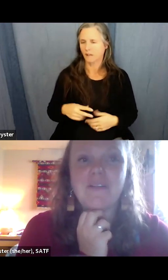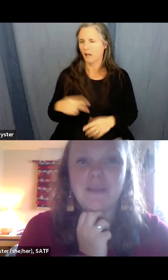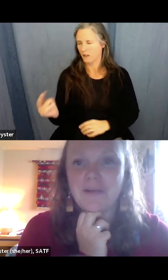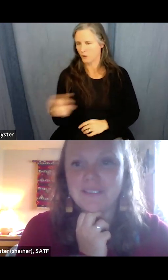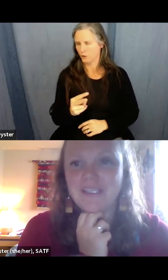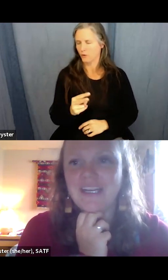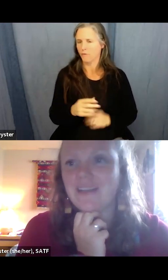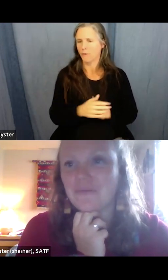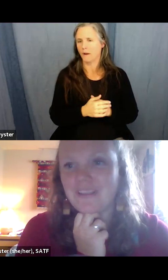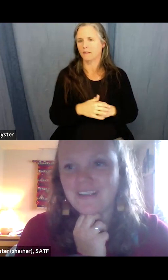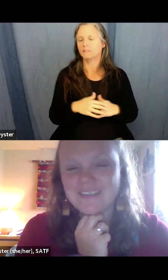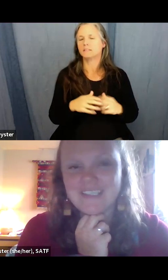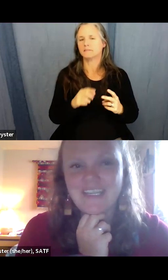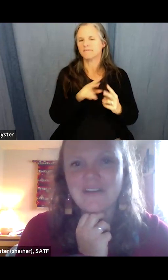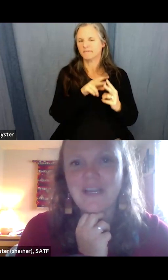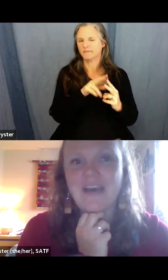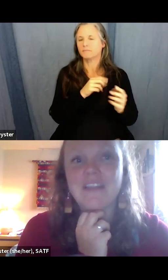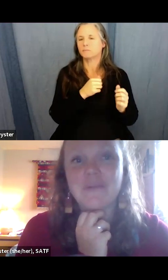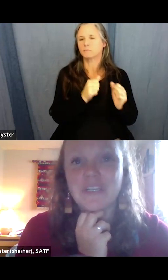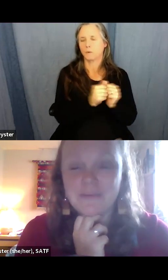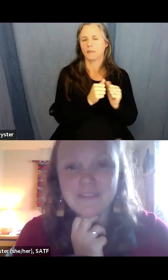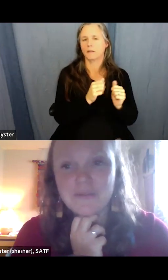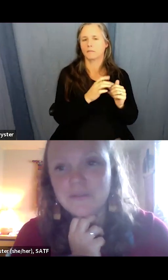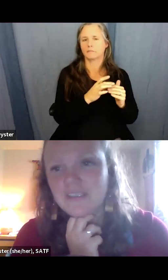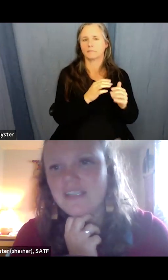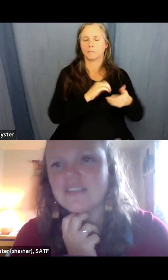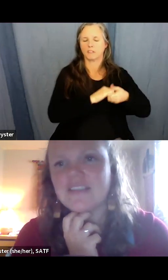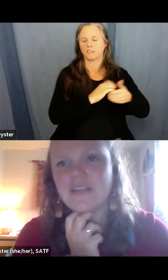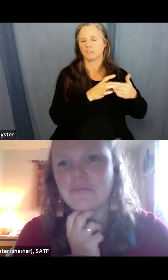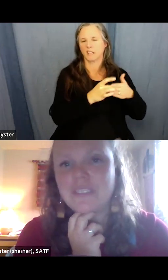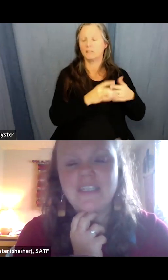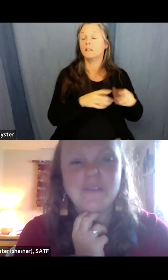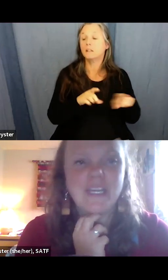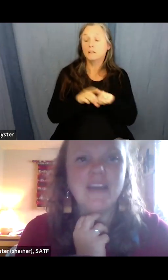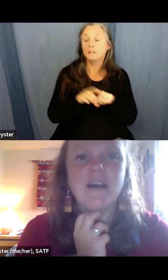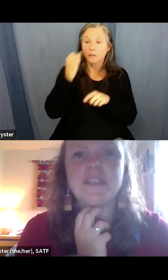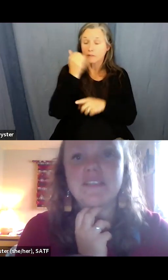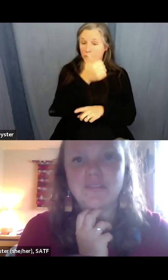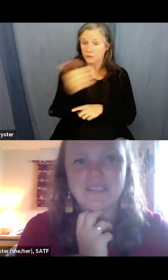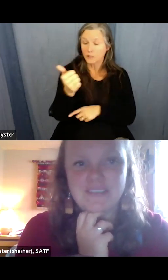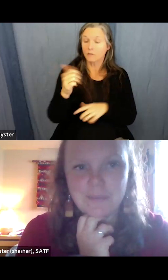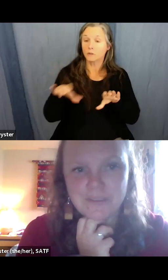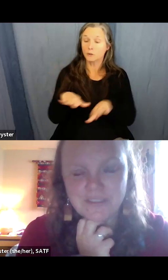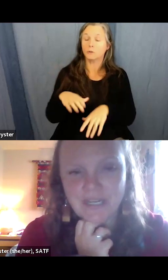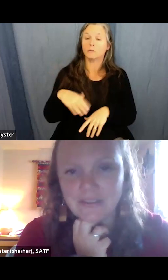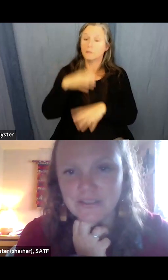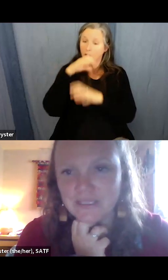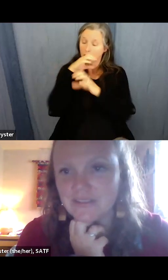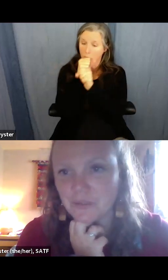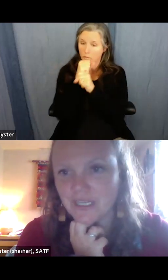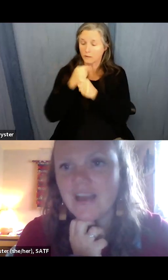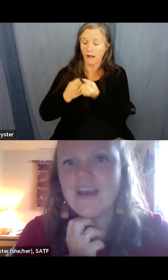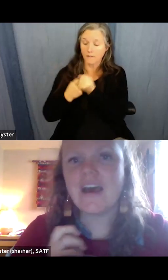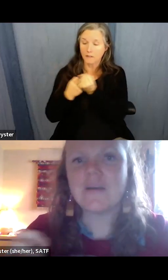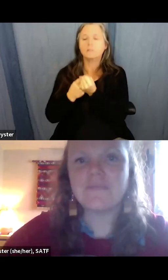about how they partner and what that looks like and how they coordinate with the school, and just like really great additional examples for how to do